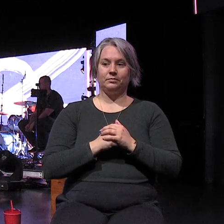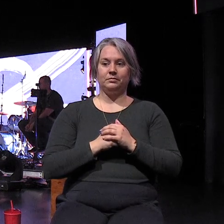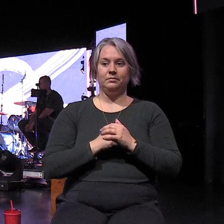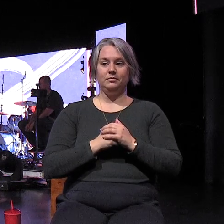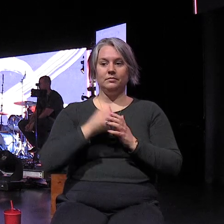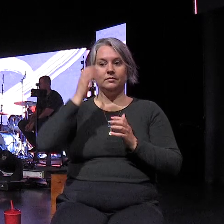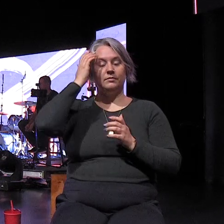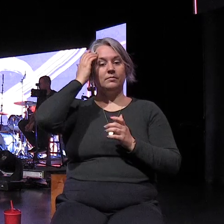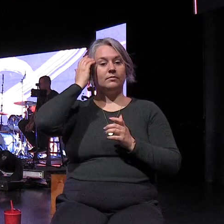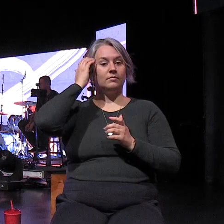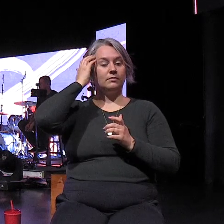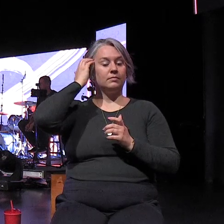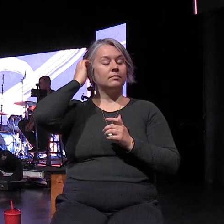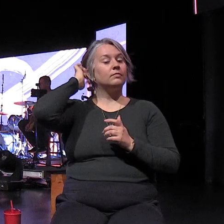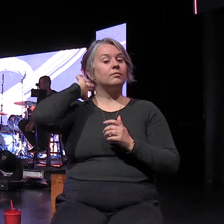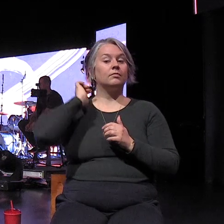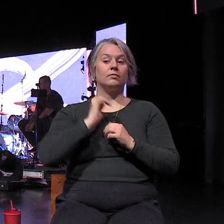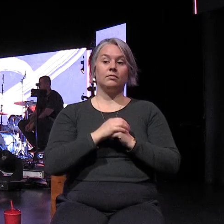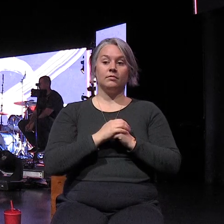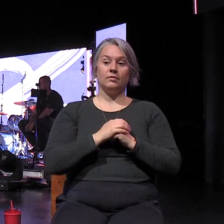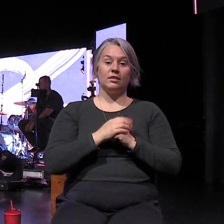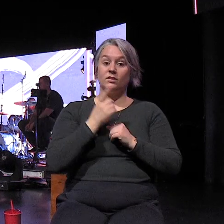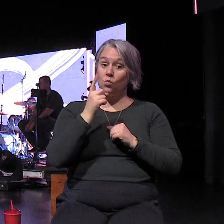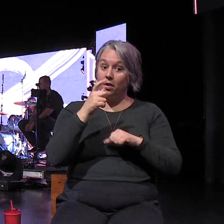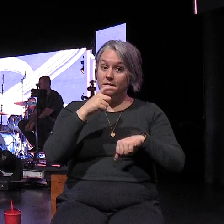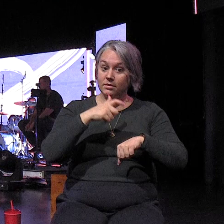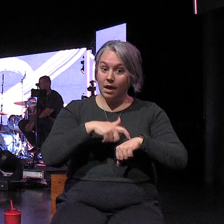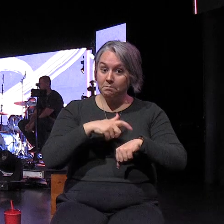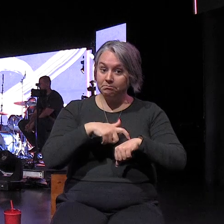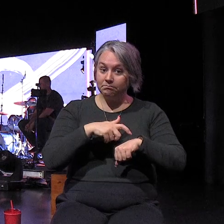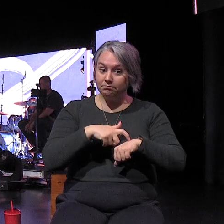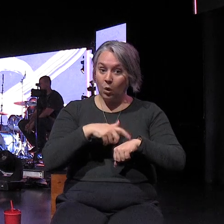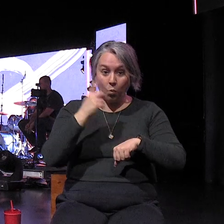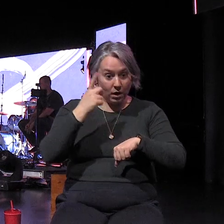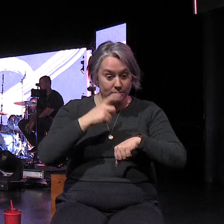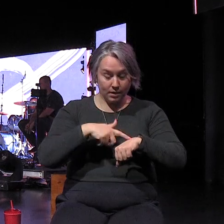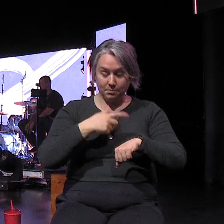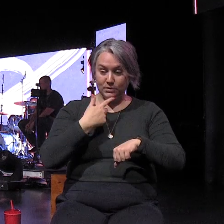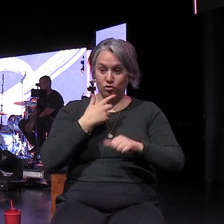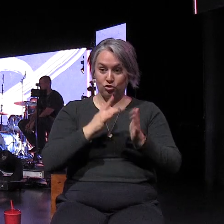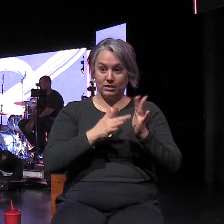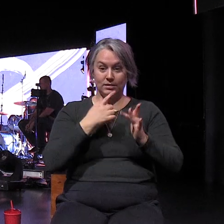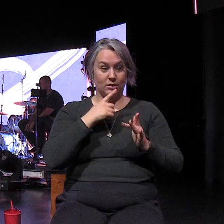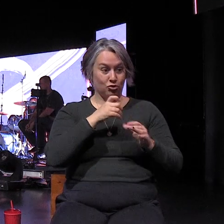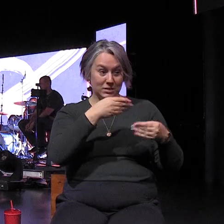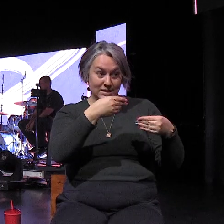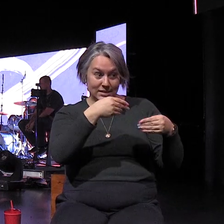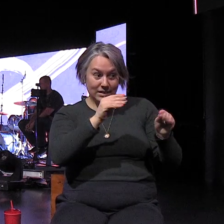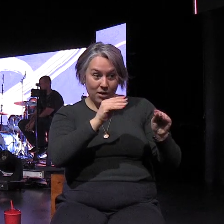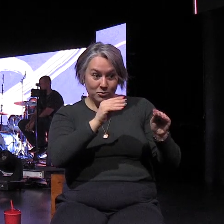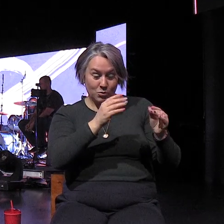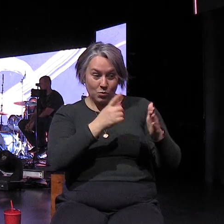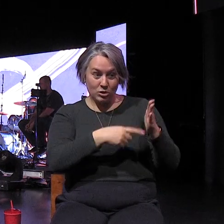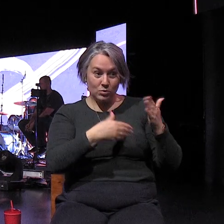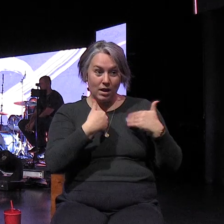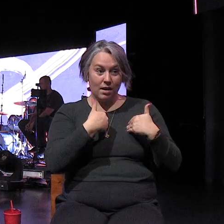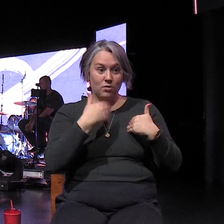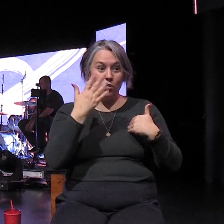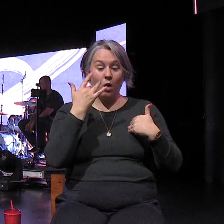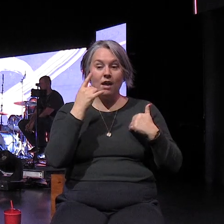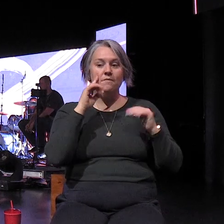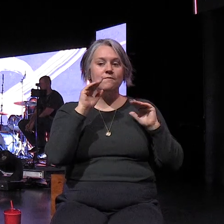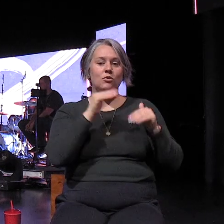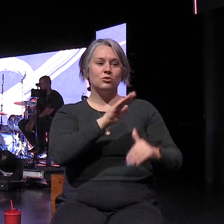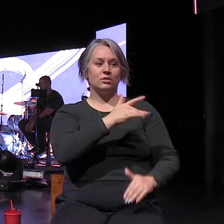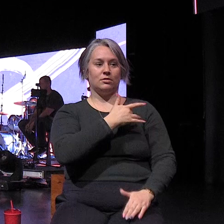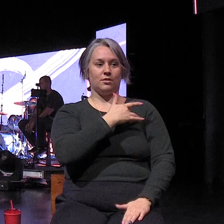scriptures, other encounters he had. This is the only time he ever asked someone to do that, because he was going after his heart. But Jesus